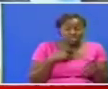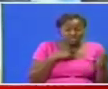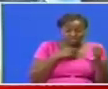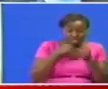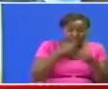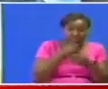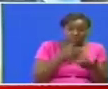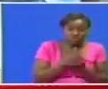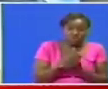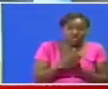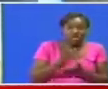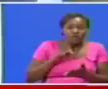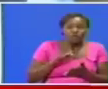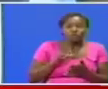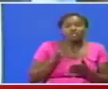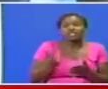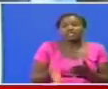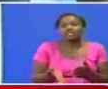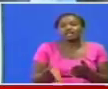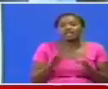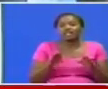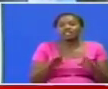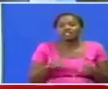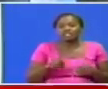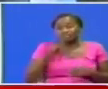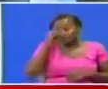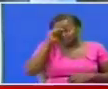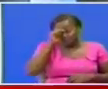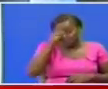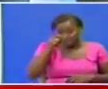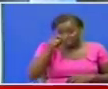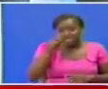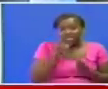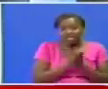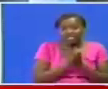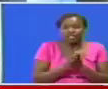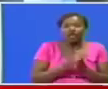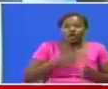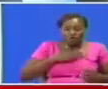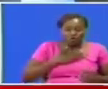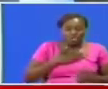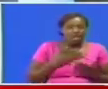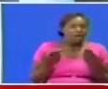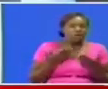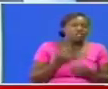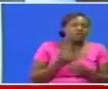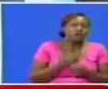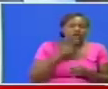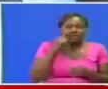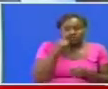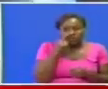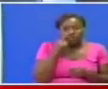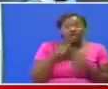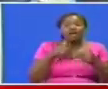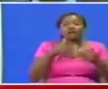make sure that women in this country receive respect and dignity, whether they work at home, away